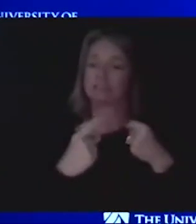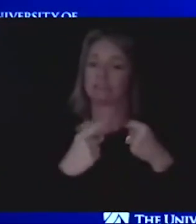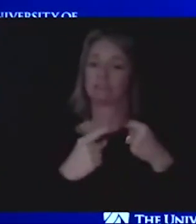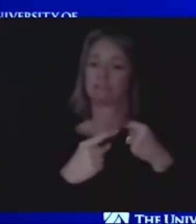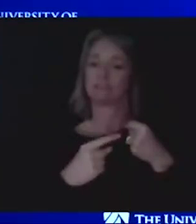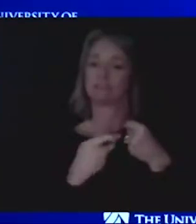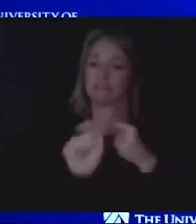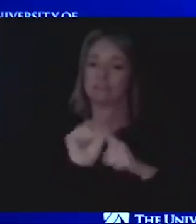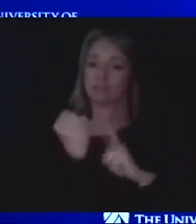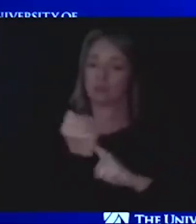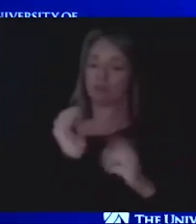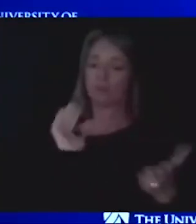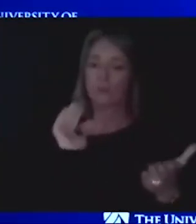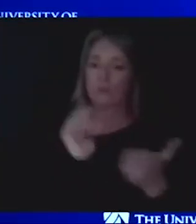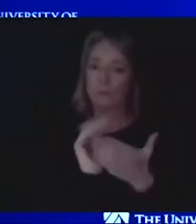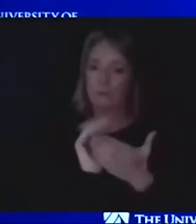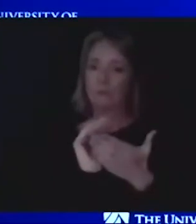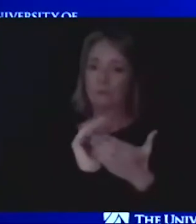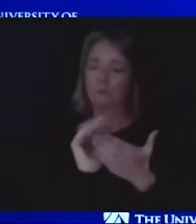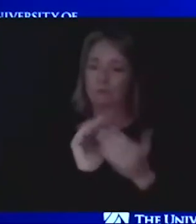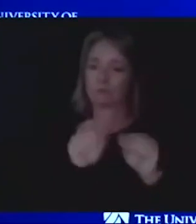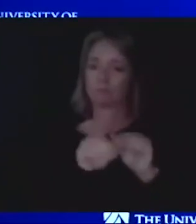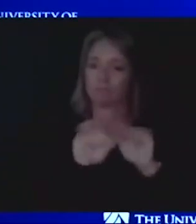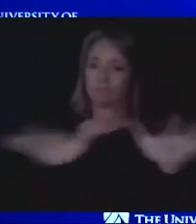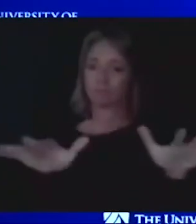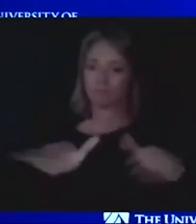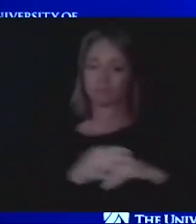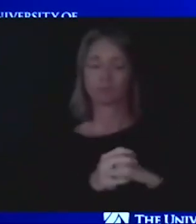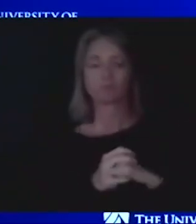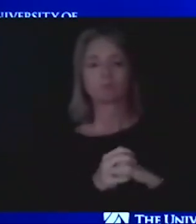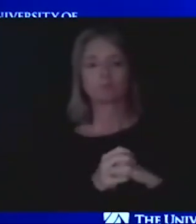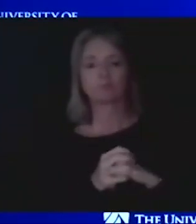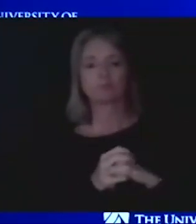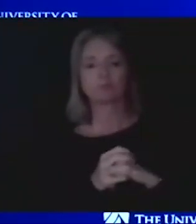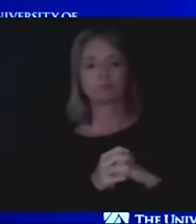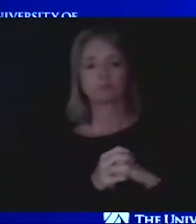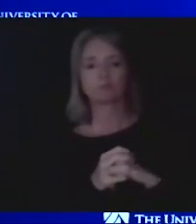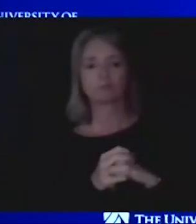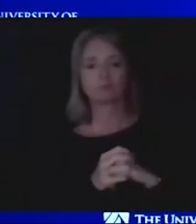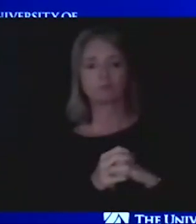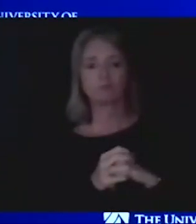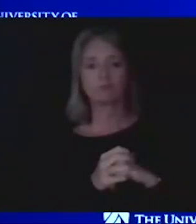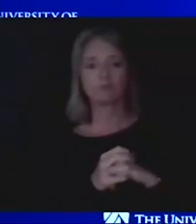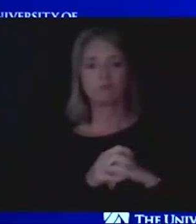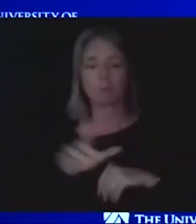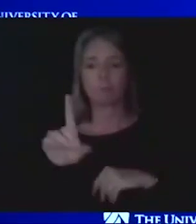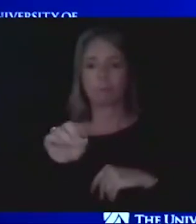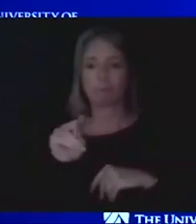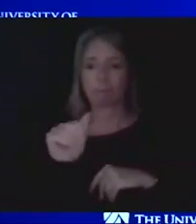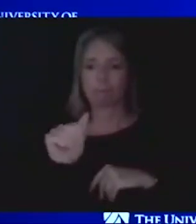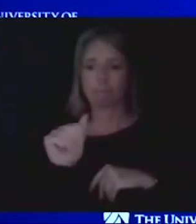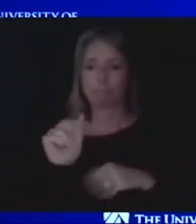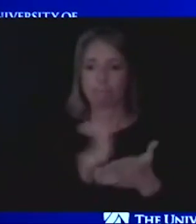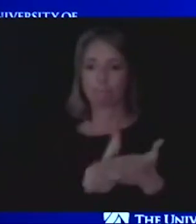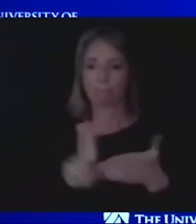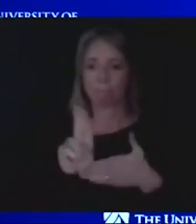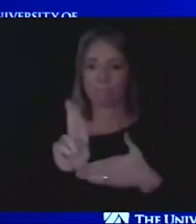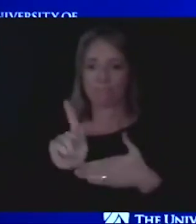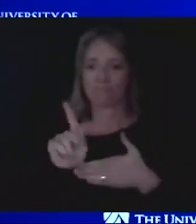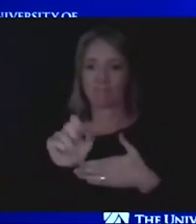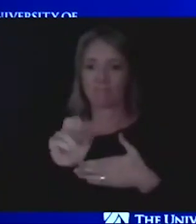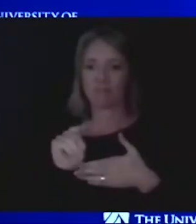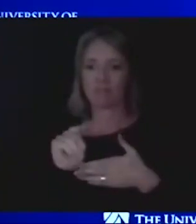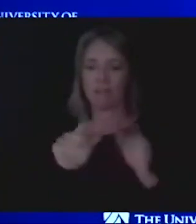spread of SARS-CoV-2. We even have Donna Ginther from University of Kansas now has published at least 2 articles